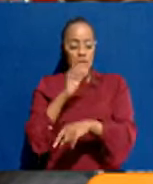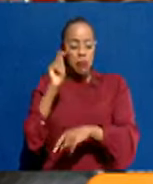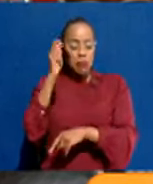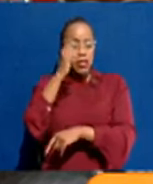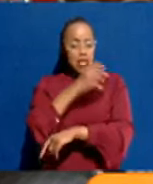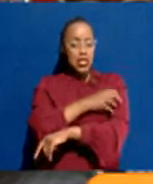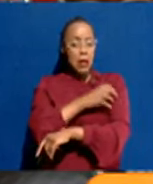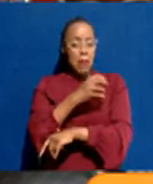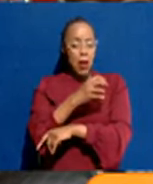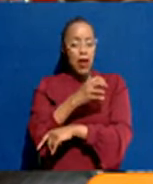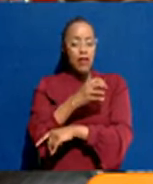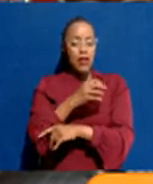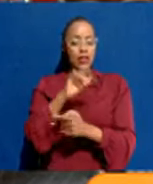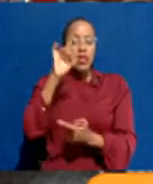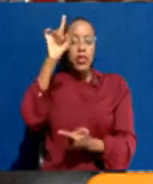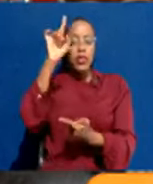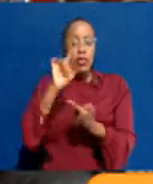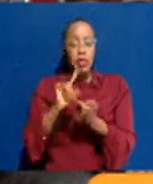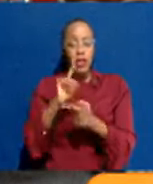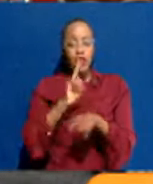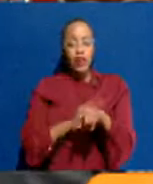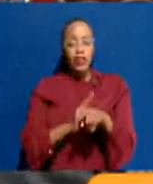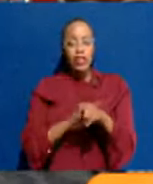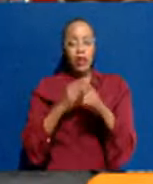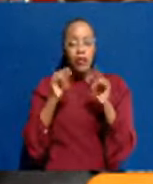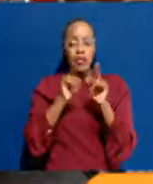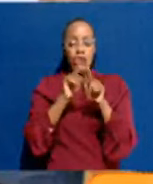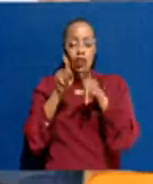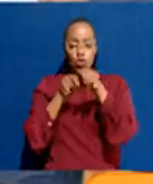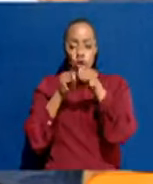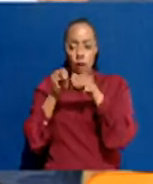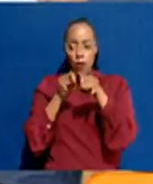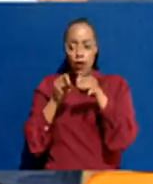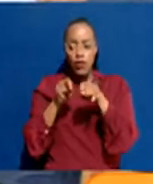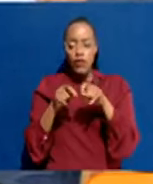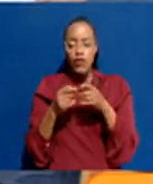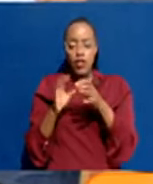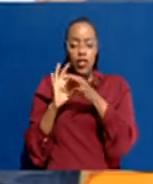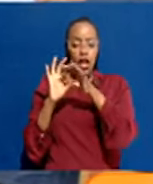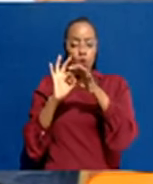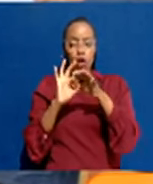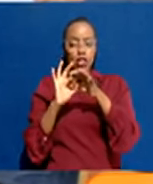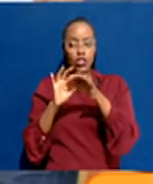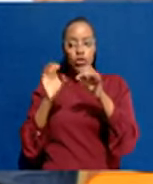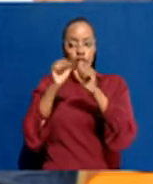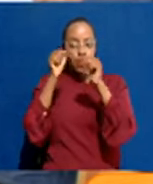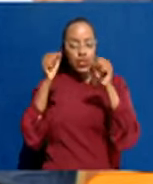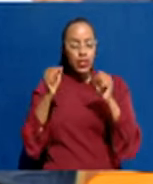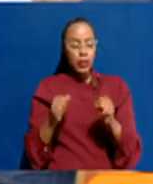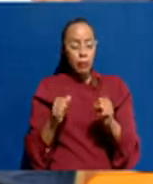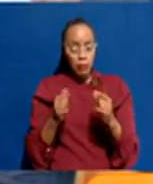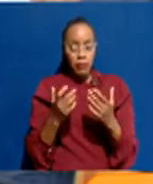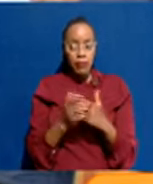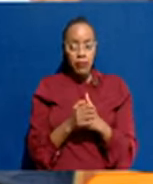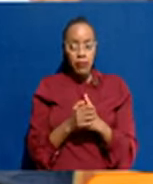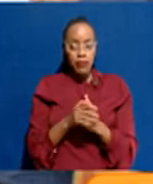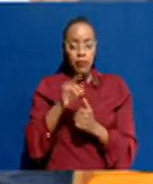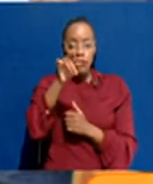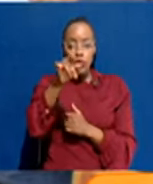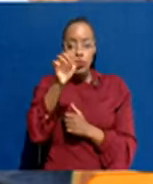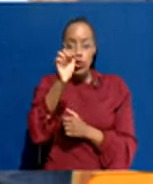president get scaled down, especially when we are operating in a coalition system. You